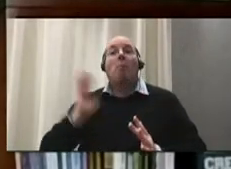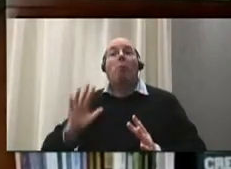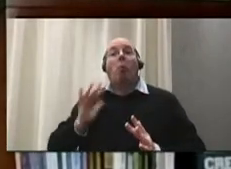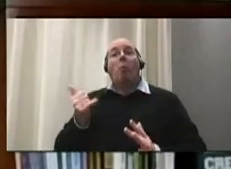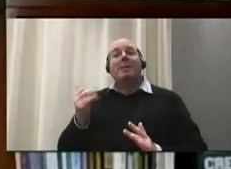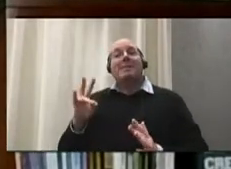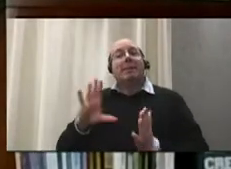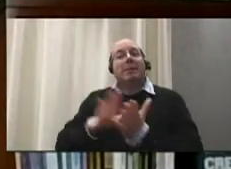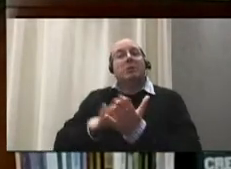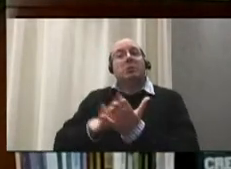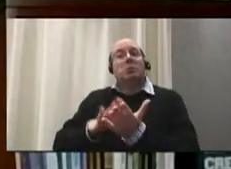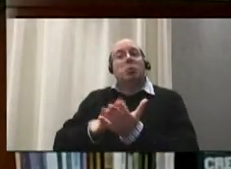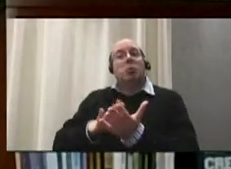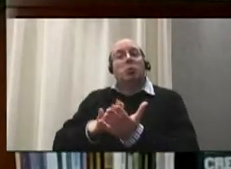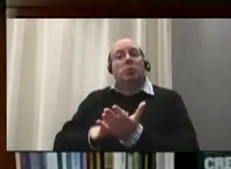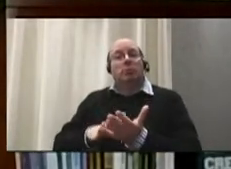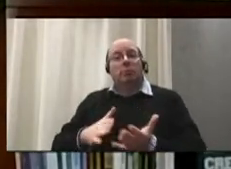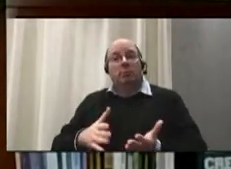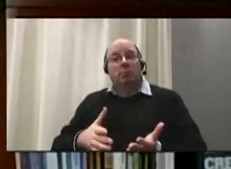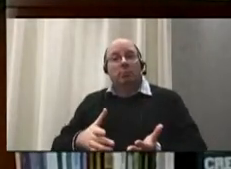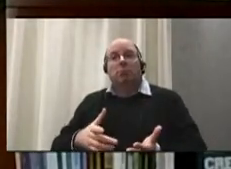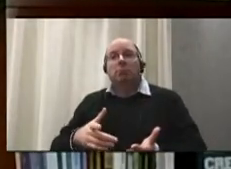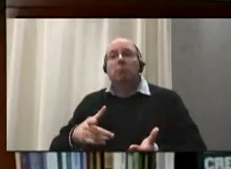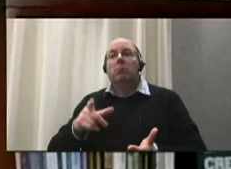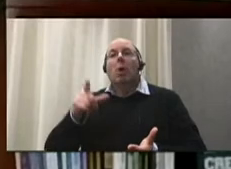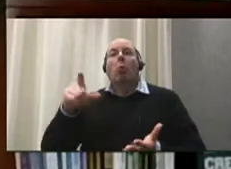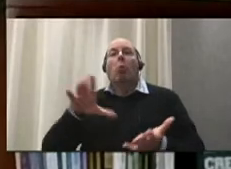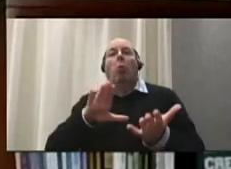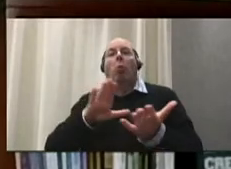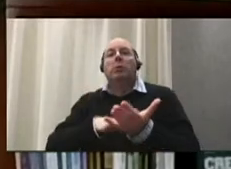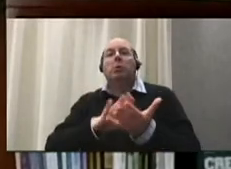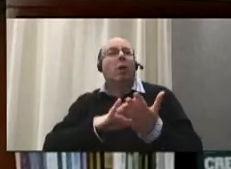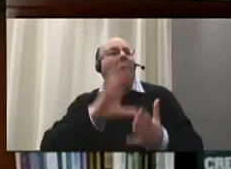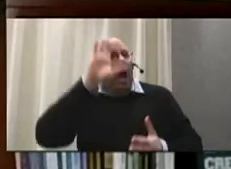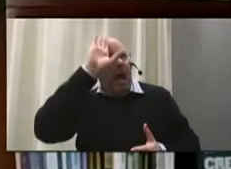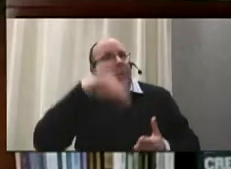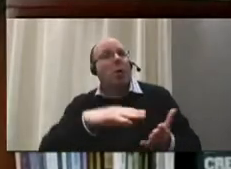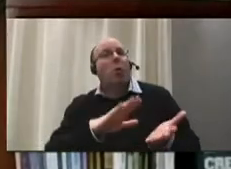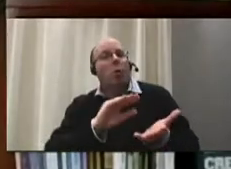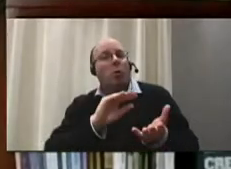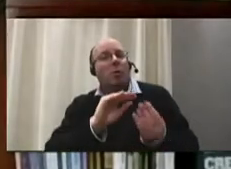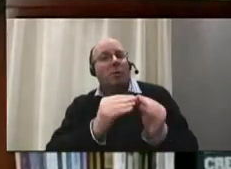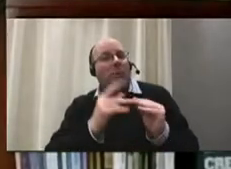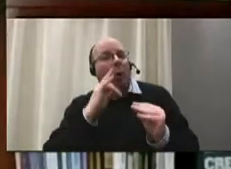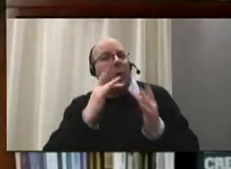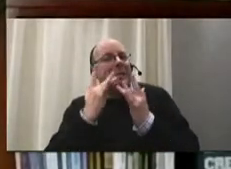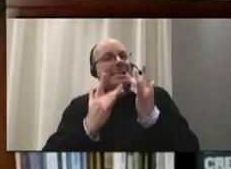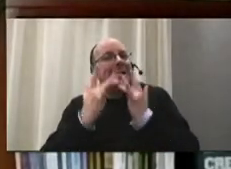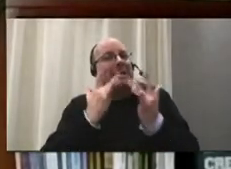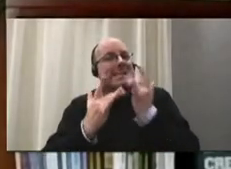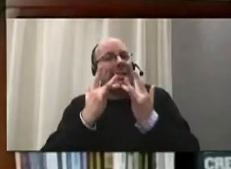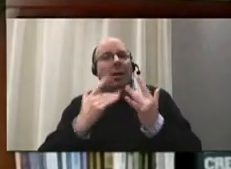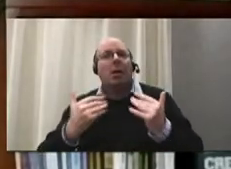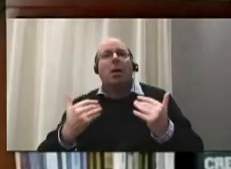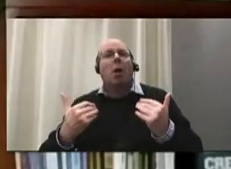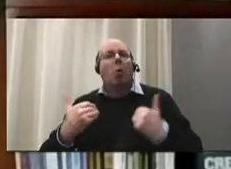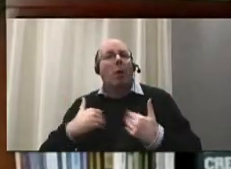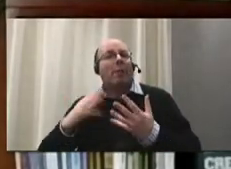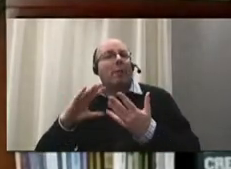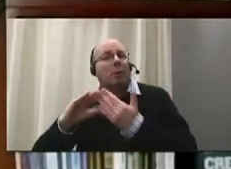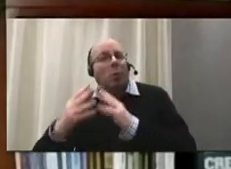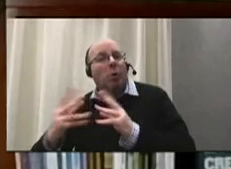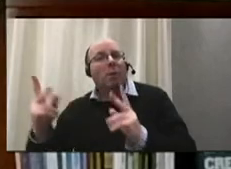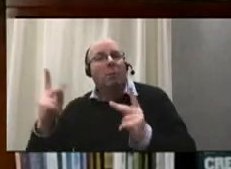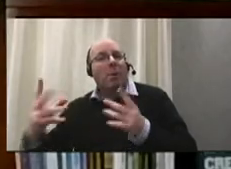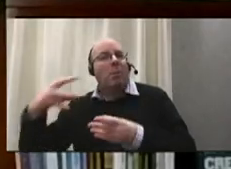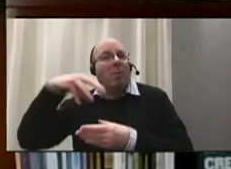the numbers look like, but here are the supports that we've put in place to address these issues. We have the community, you know, community members coming in helping with this, and we're